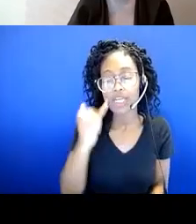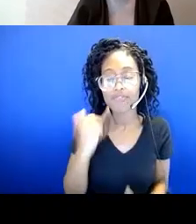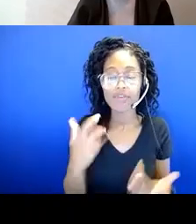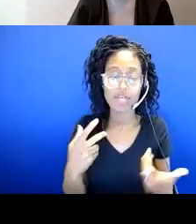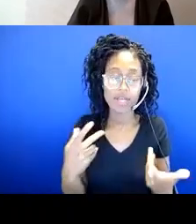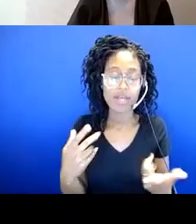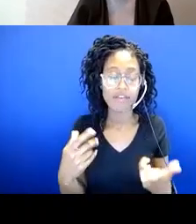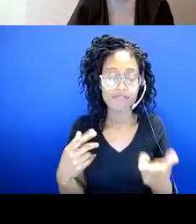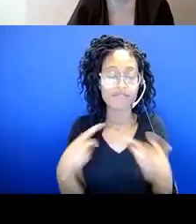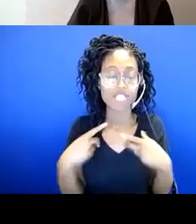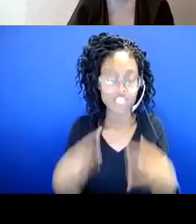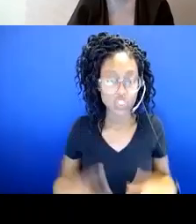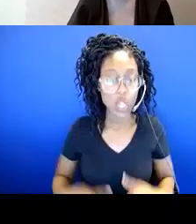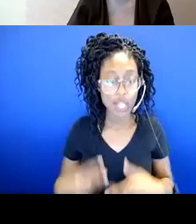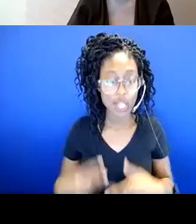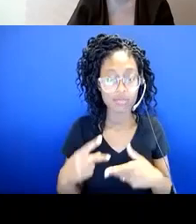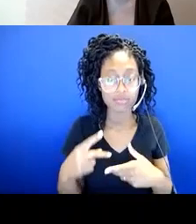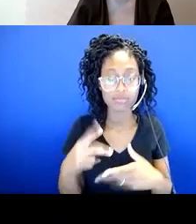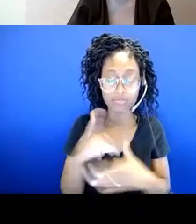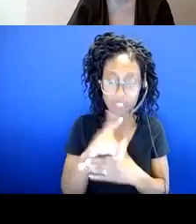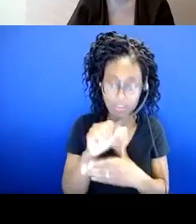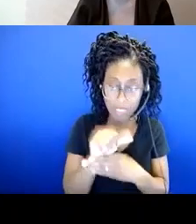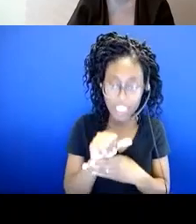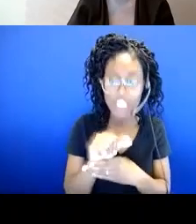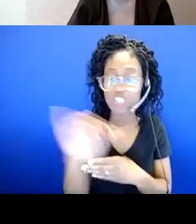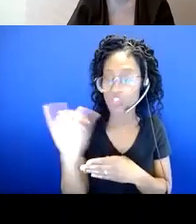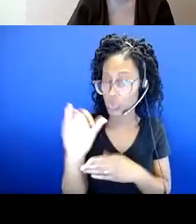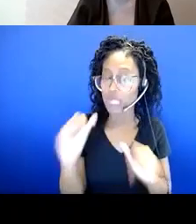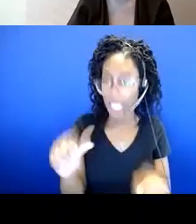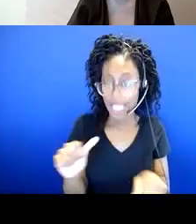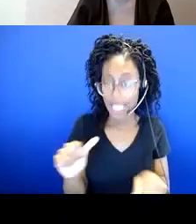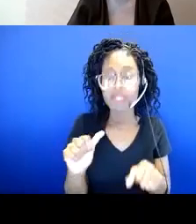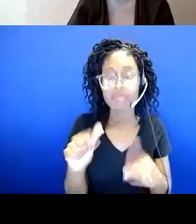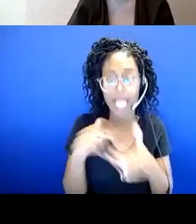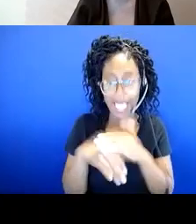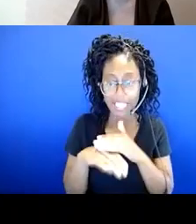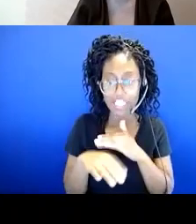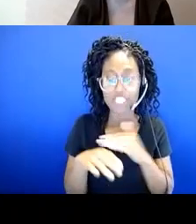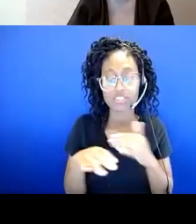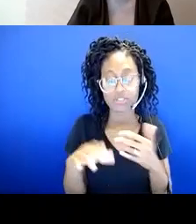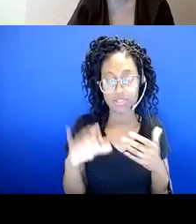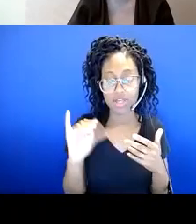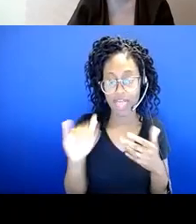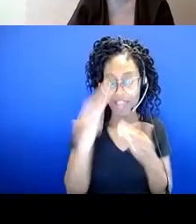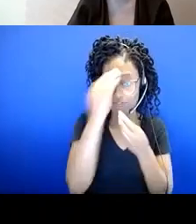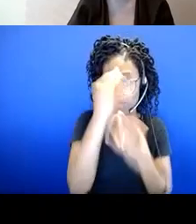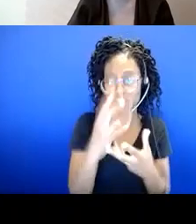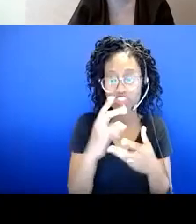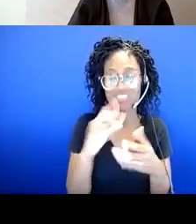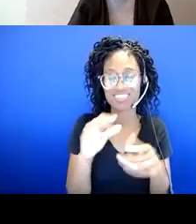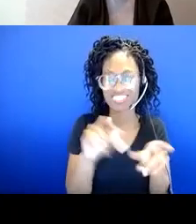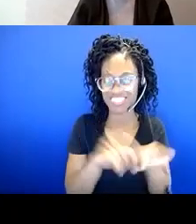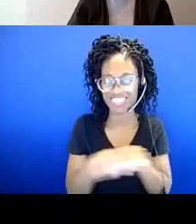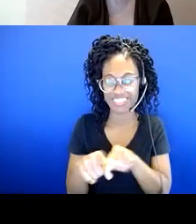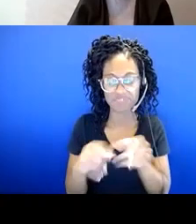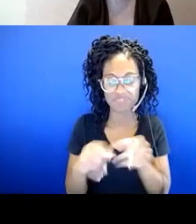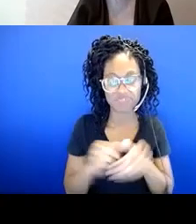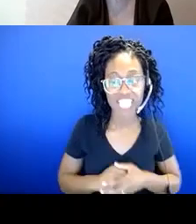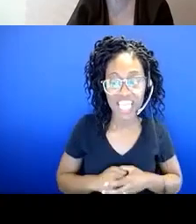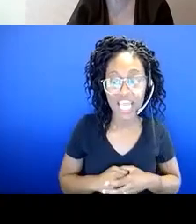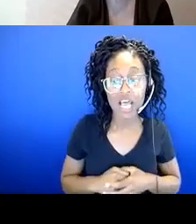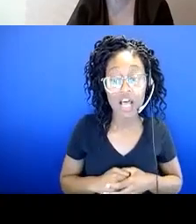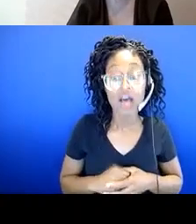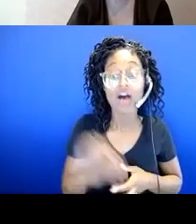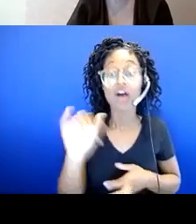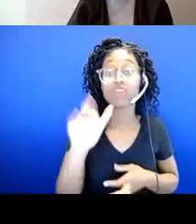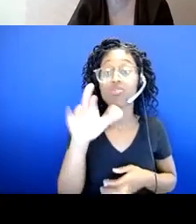handicaps also to access the content. And one of the things that Rick also emphasized to me as we were talking about some of